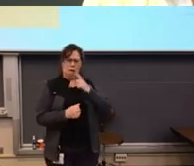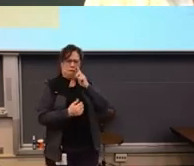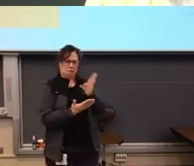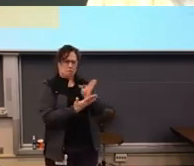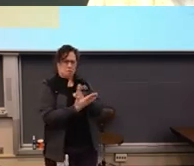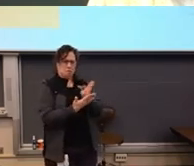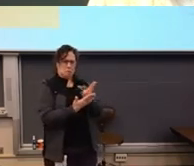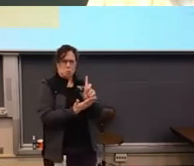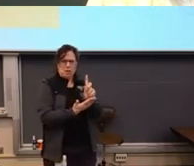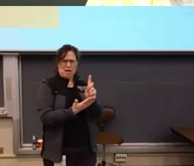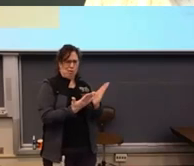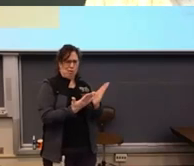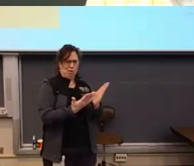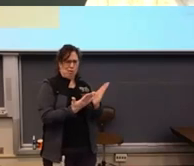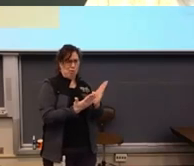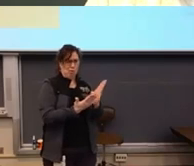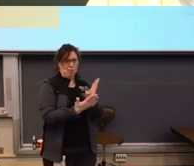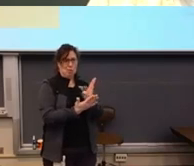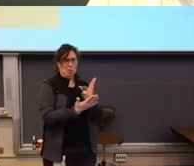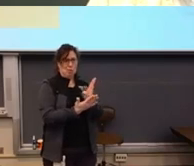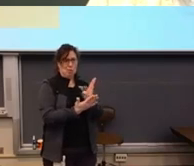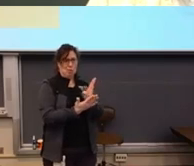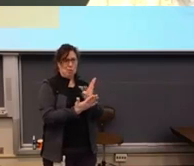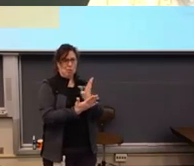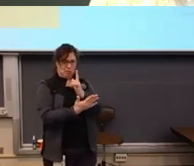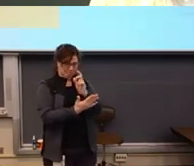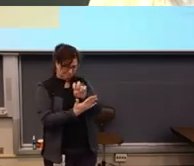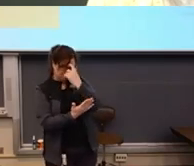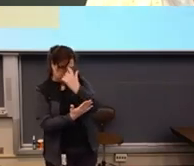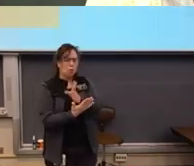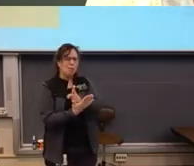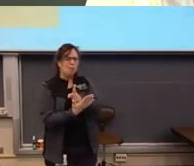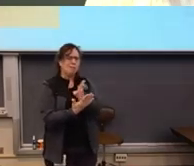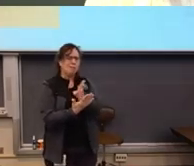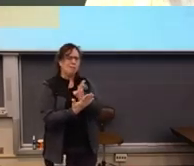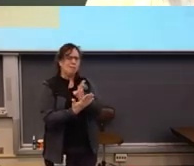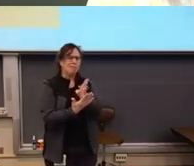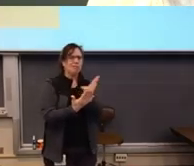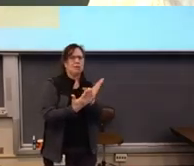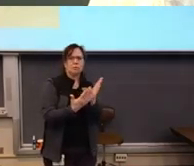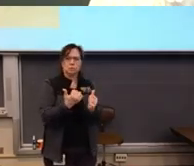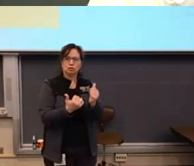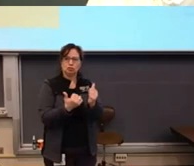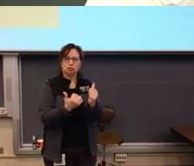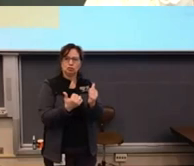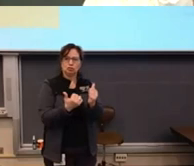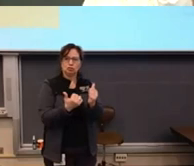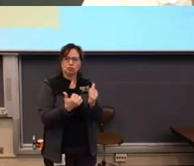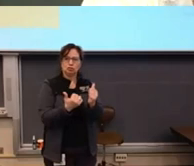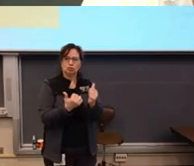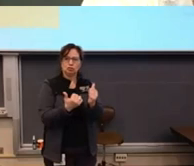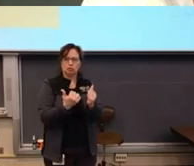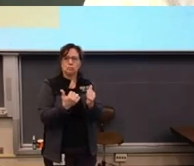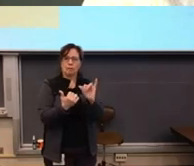they are on that continuum? Are they closer to the threshold? You know, are they further away? And that does make a